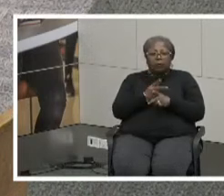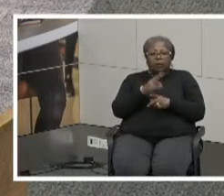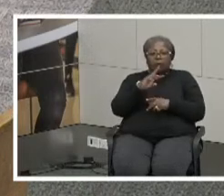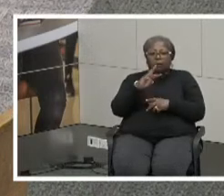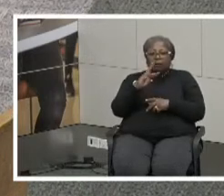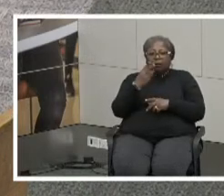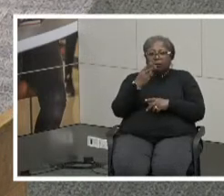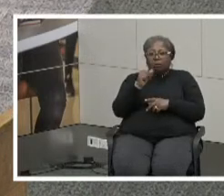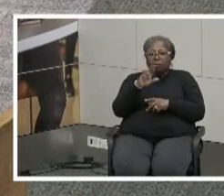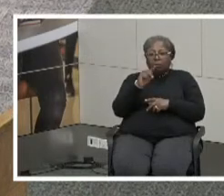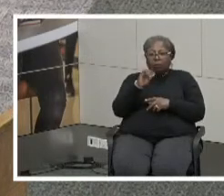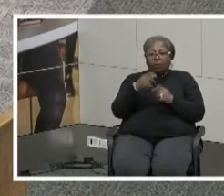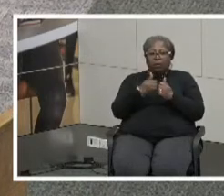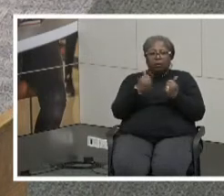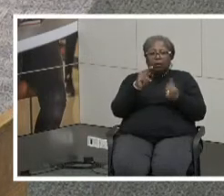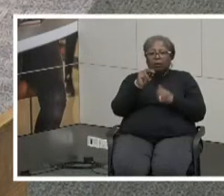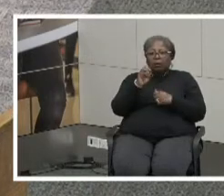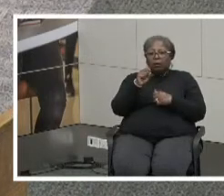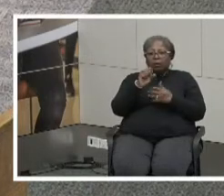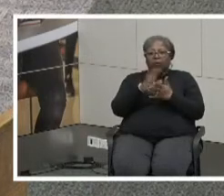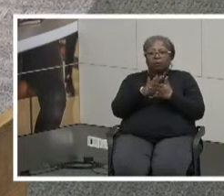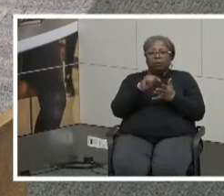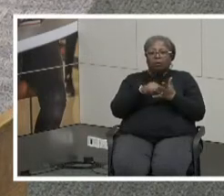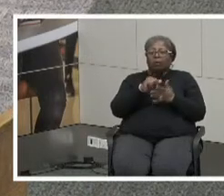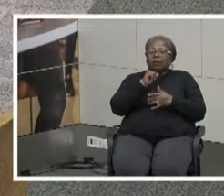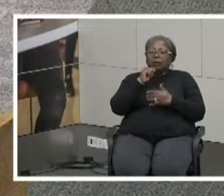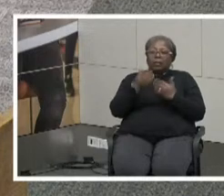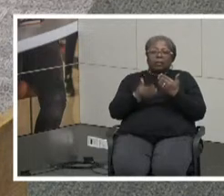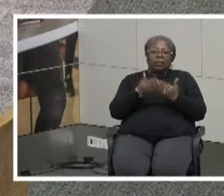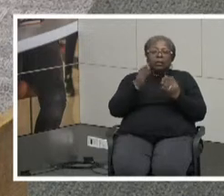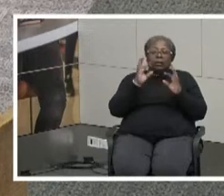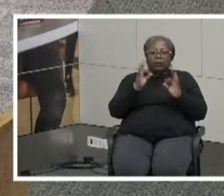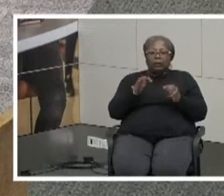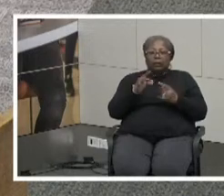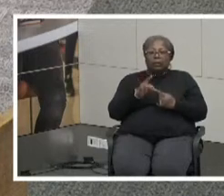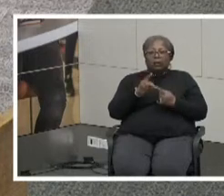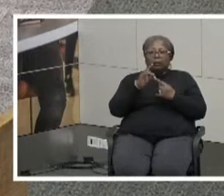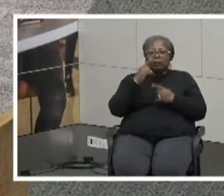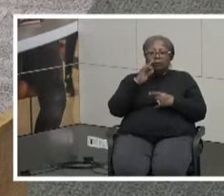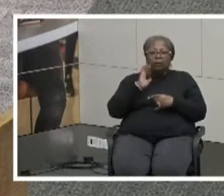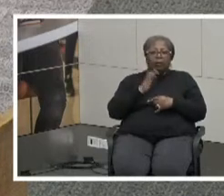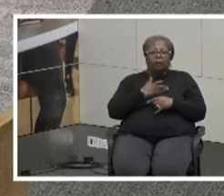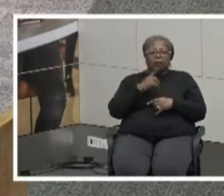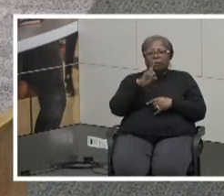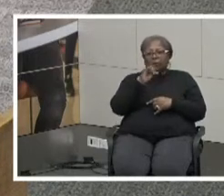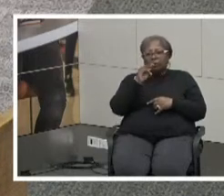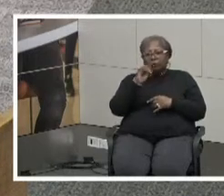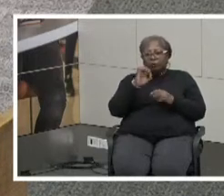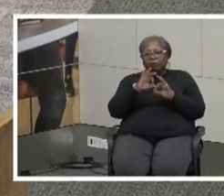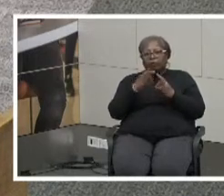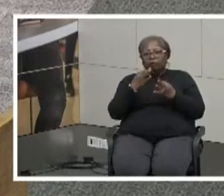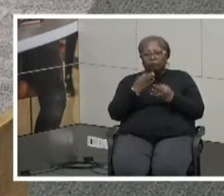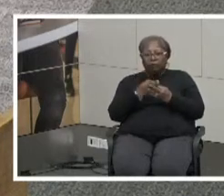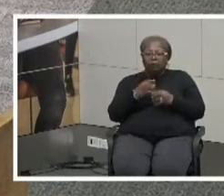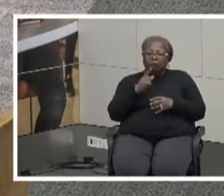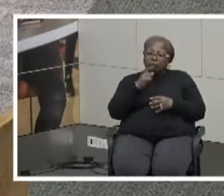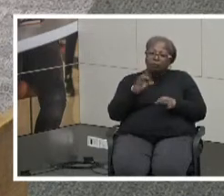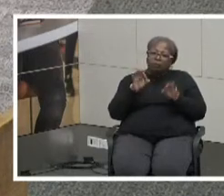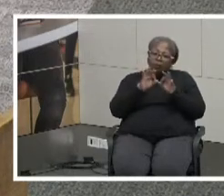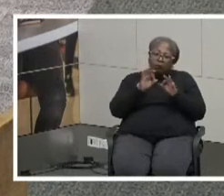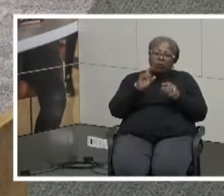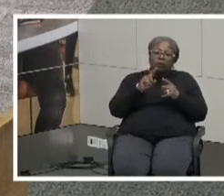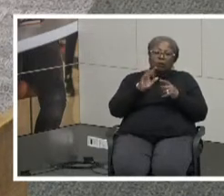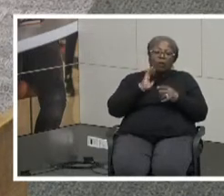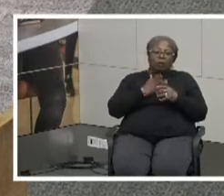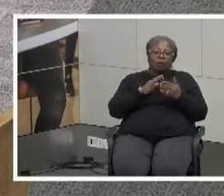a separate and unique school and even though this is not an easy decision especially for our zoned families who are vital to our community it